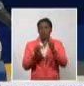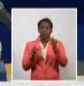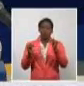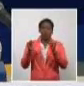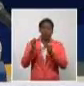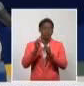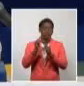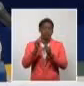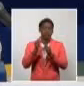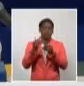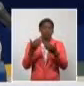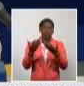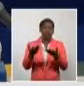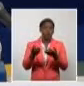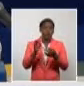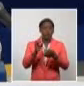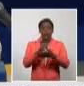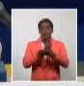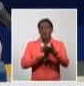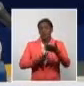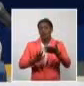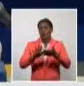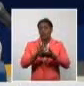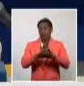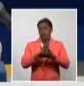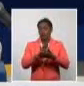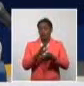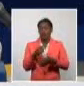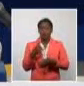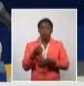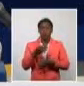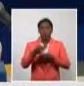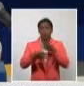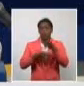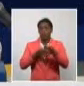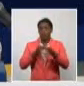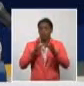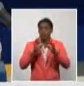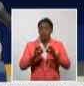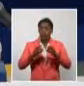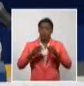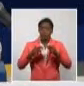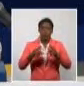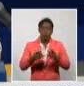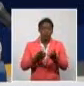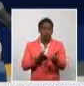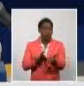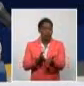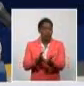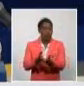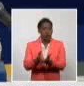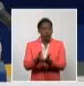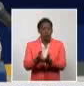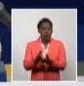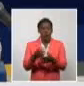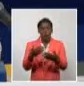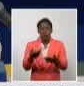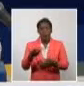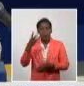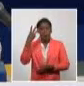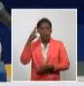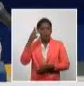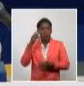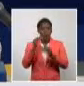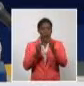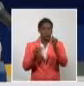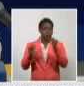7.34, Ecuador 7.66, Brazil 6.96, and the United States with a